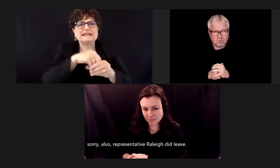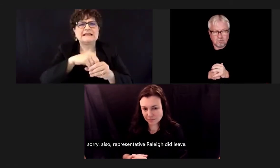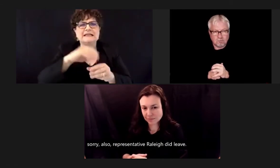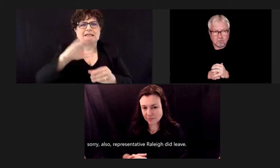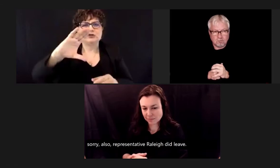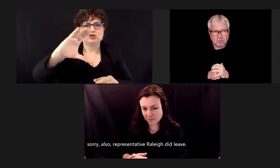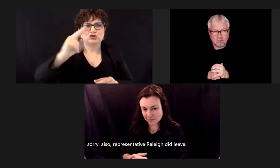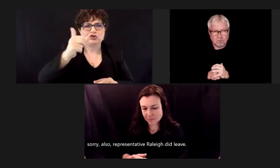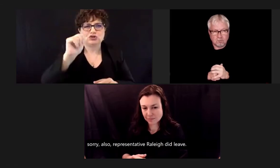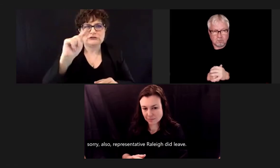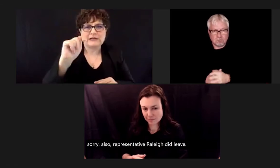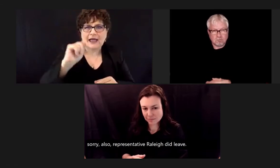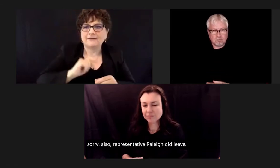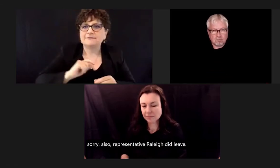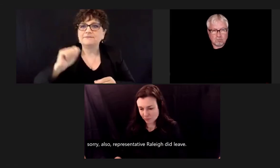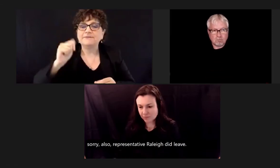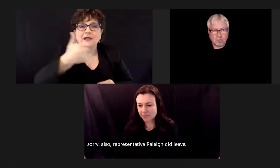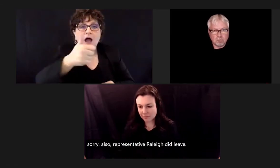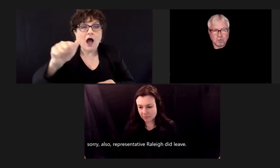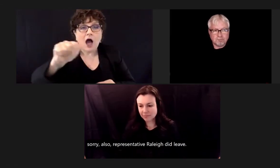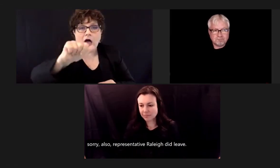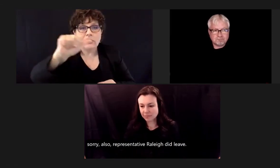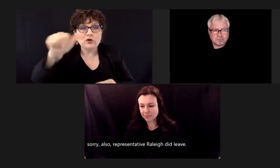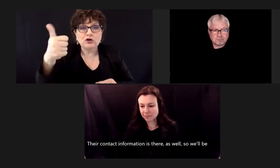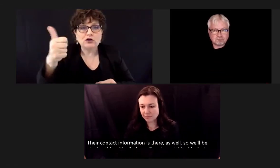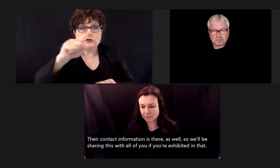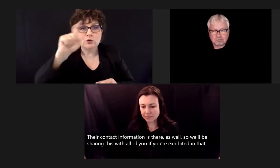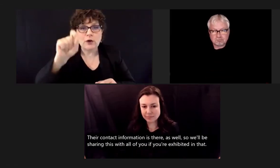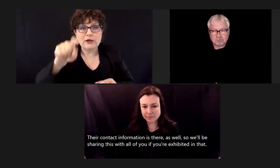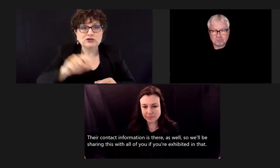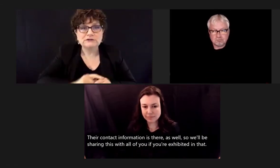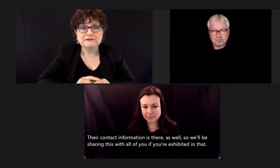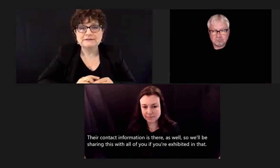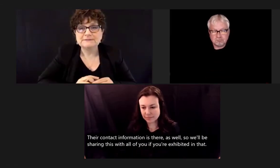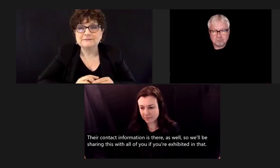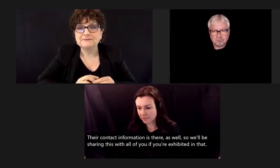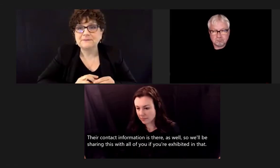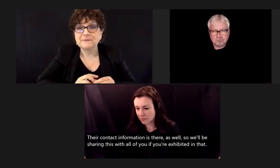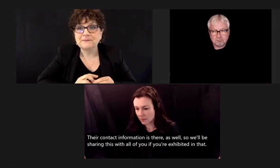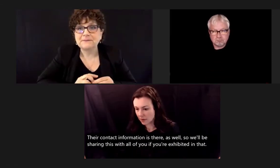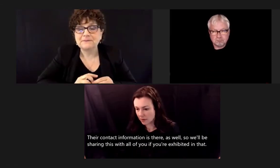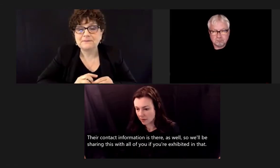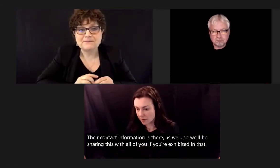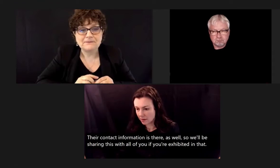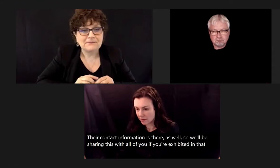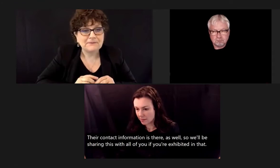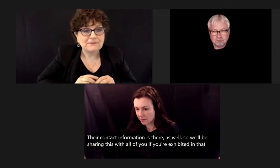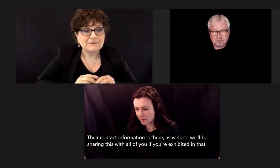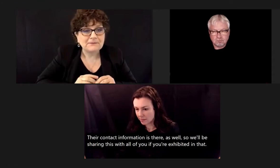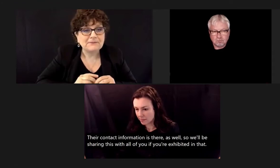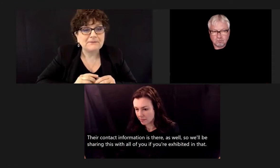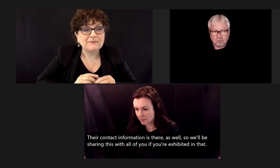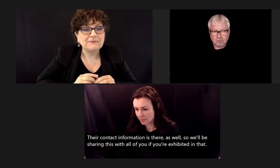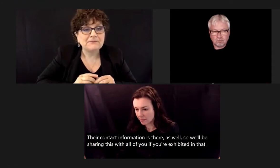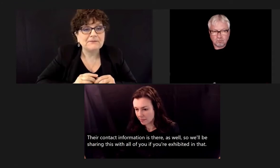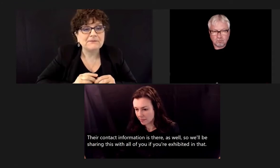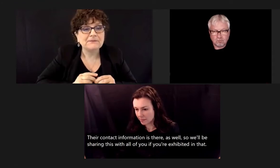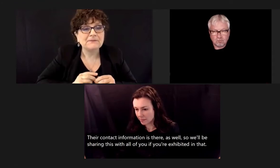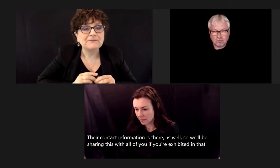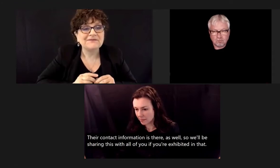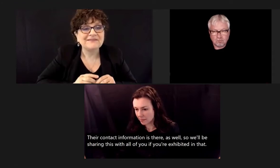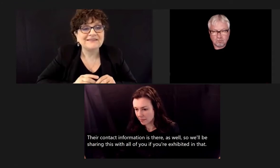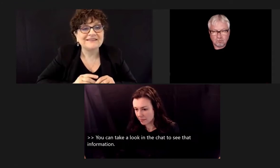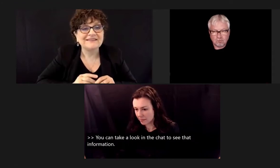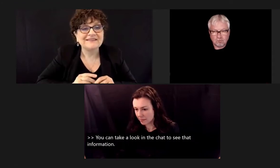you if you're interested in that. You can take a look in the chat to see that information. Are there any other